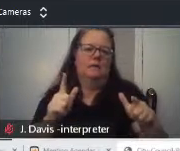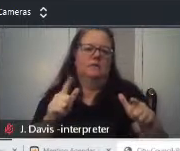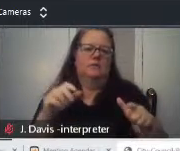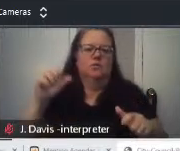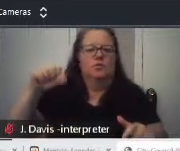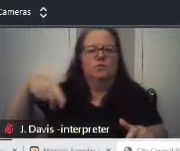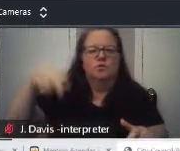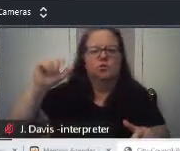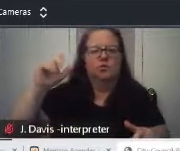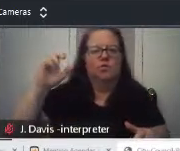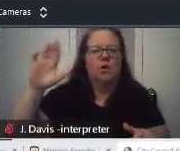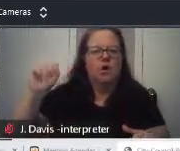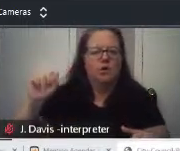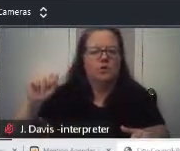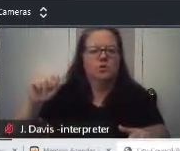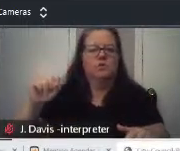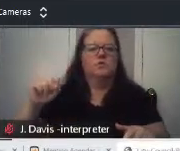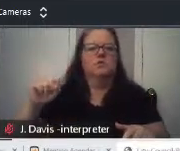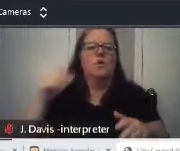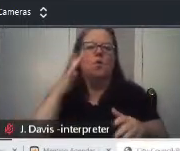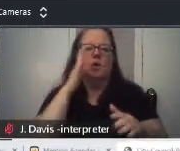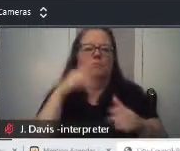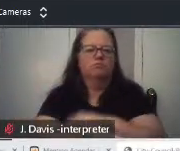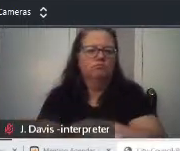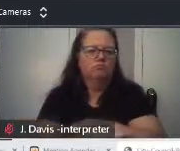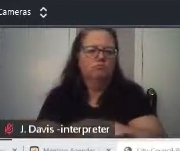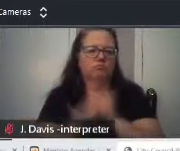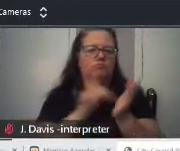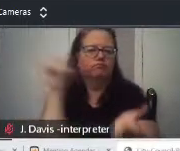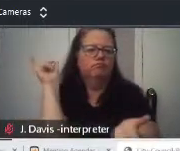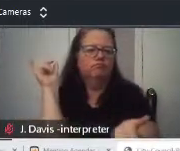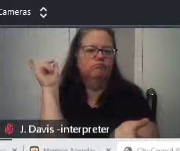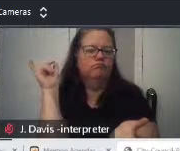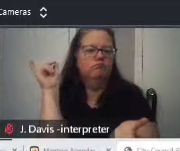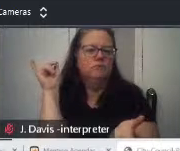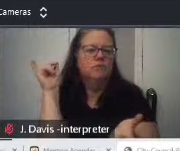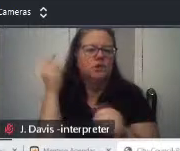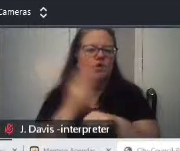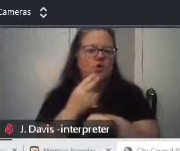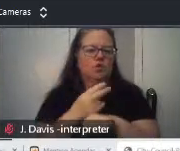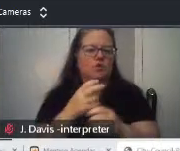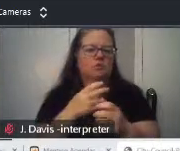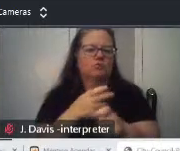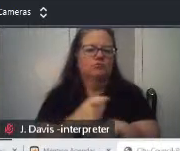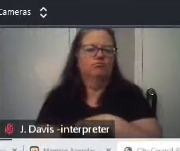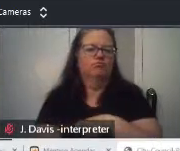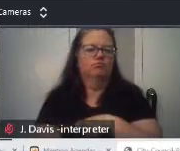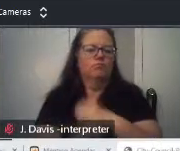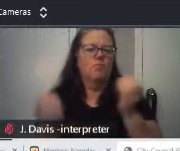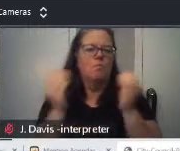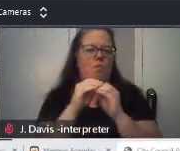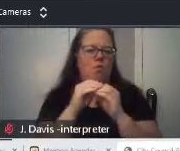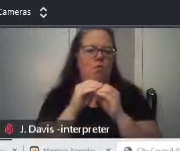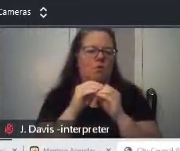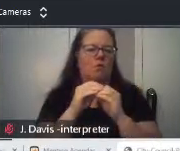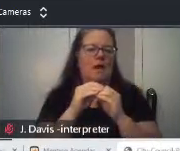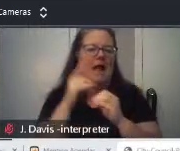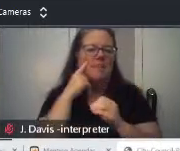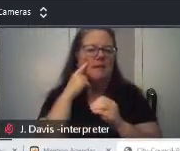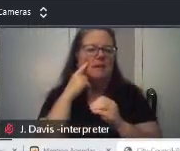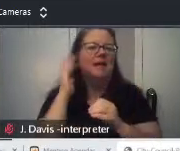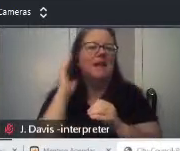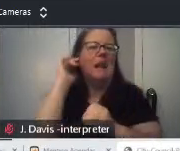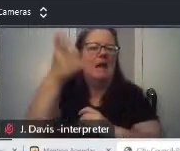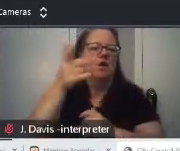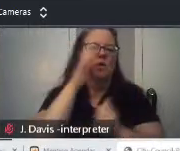where they're not occupied, that people will take advantage of that situation and potentially, cause some additional damage. I think the site would be demolished eventually,